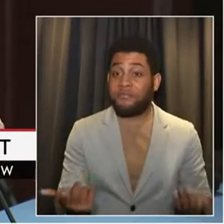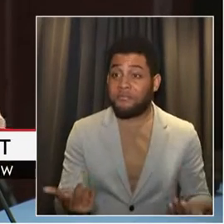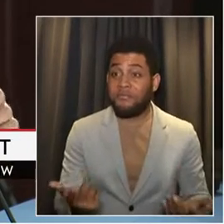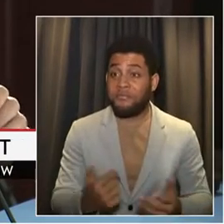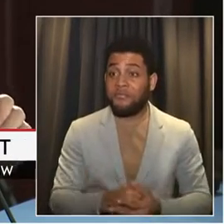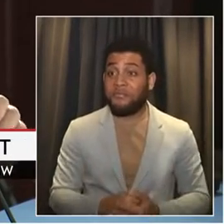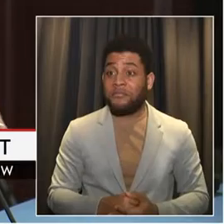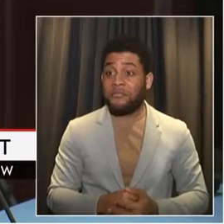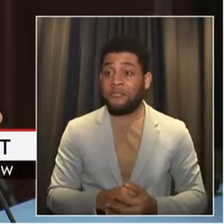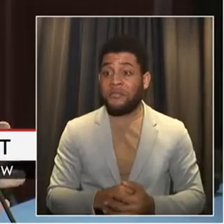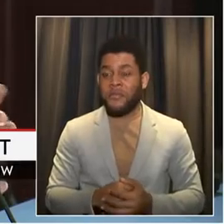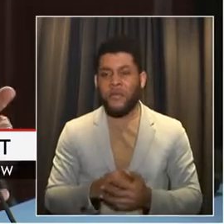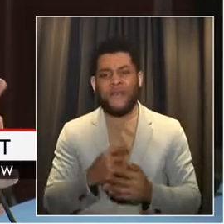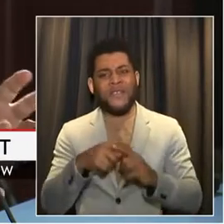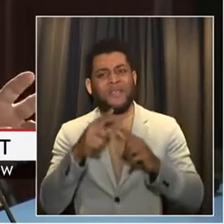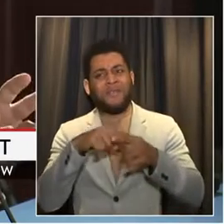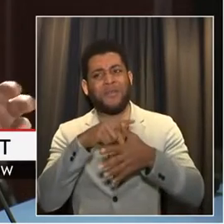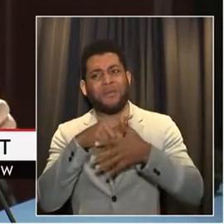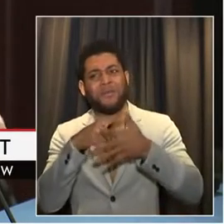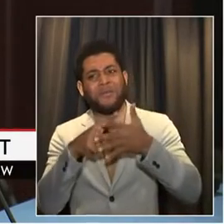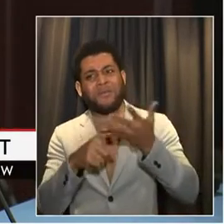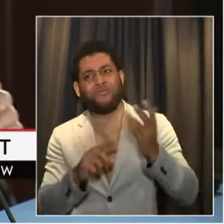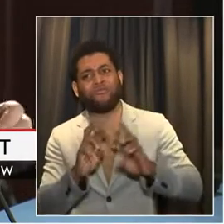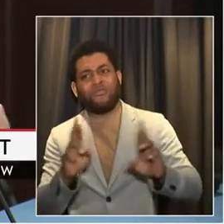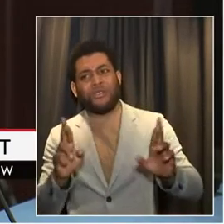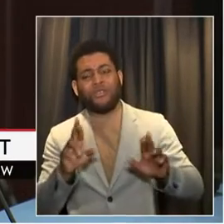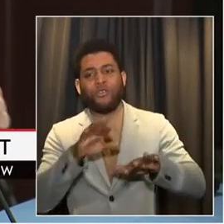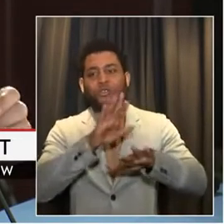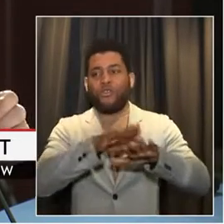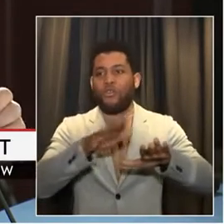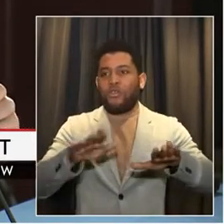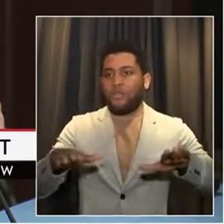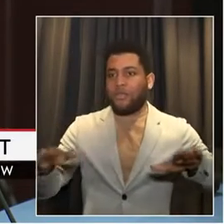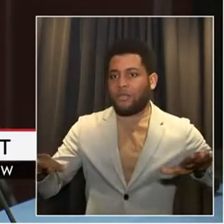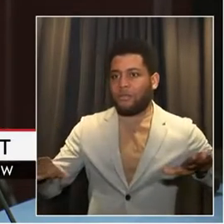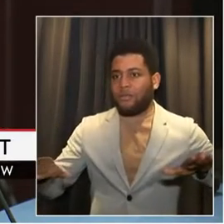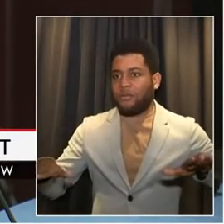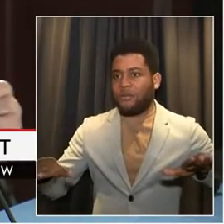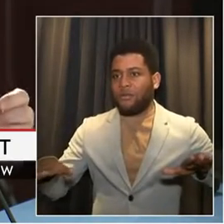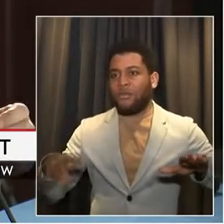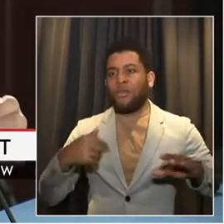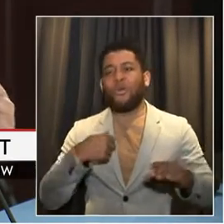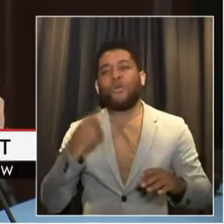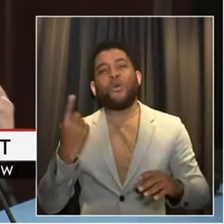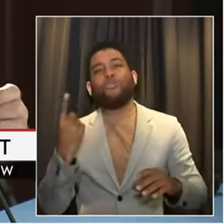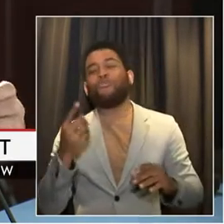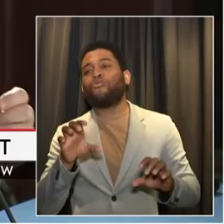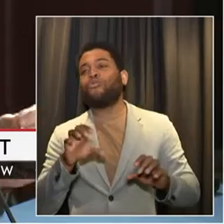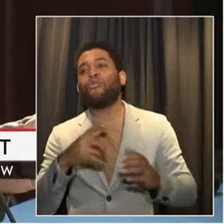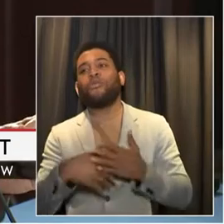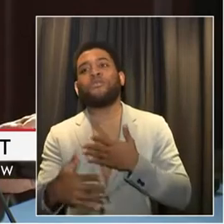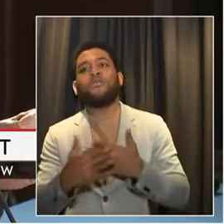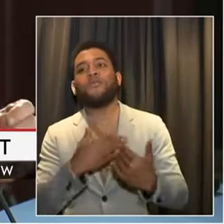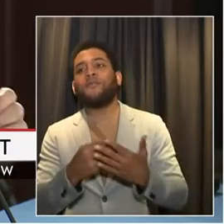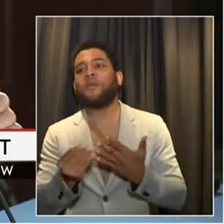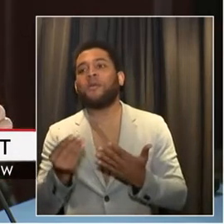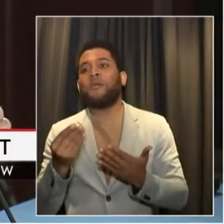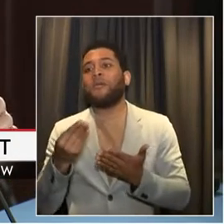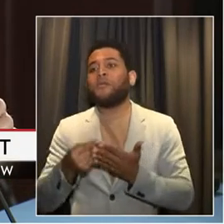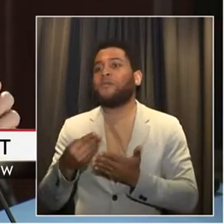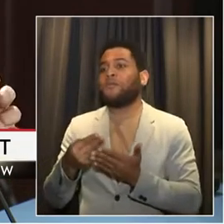those things on the table, and you have the idea of, well, we can only do what is feasible, but what is feasible depends on what's